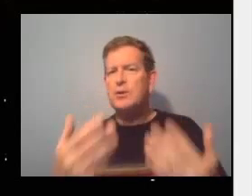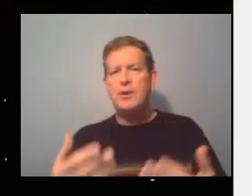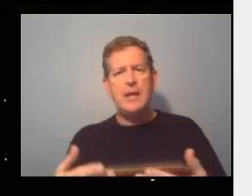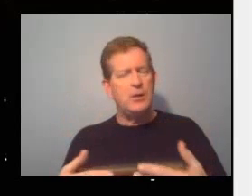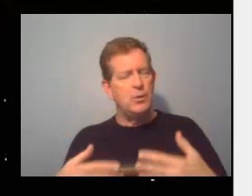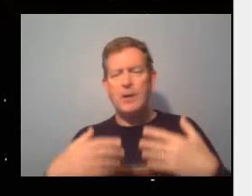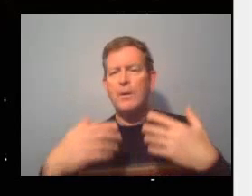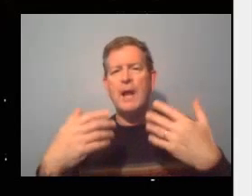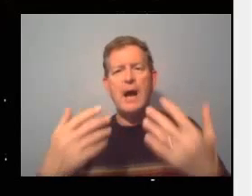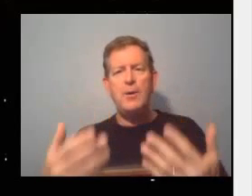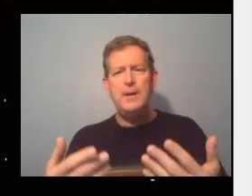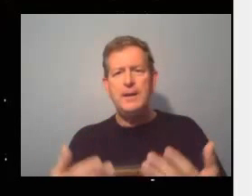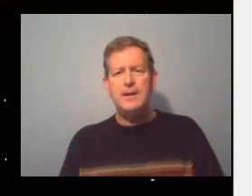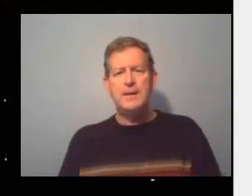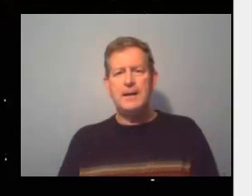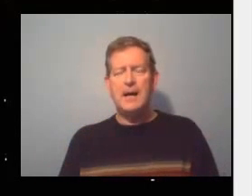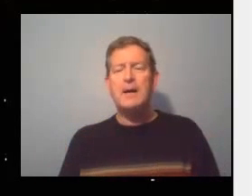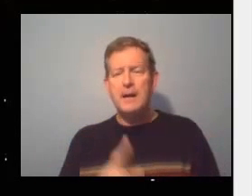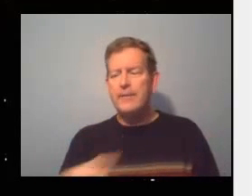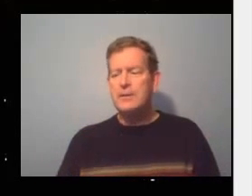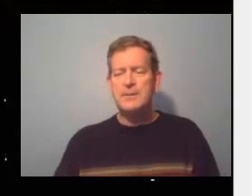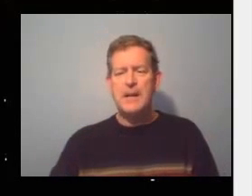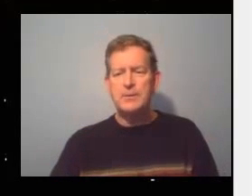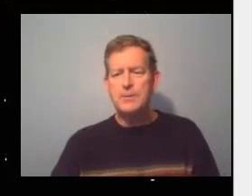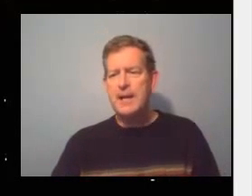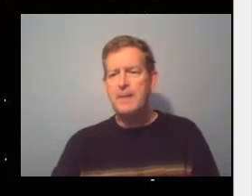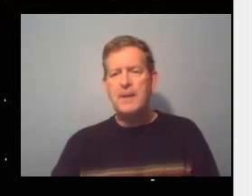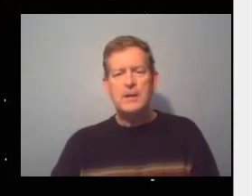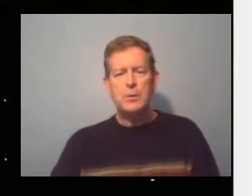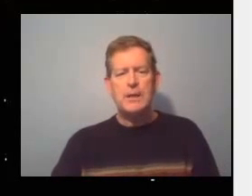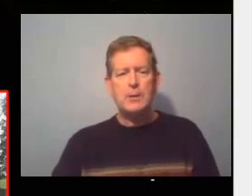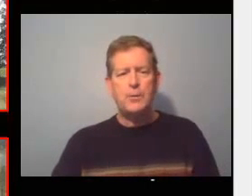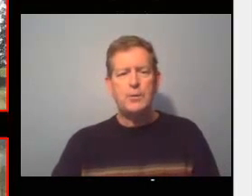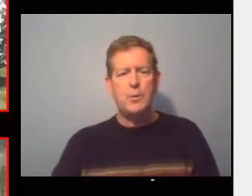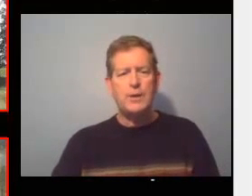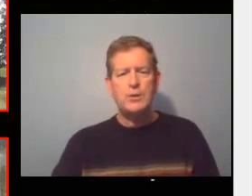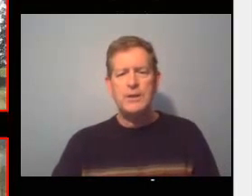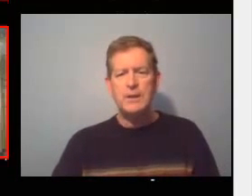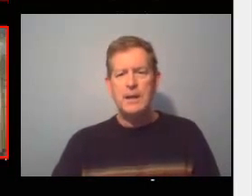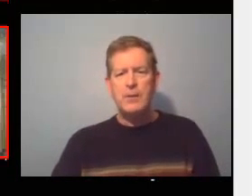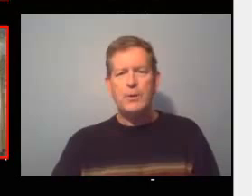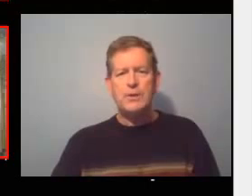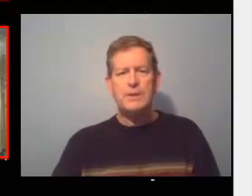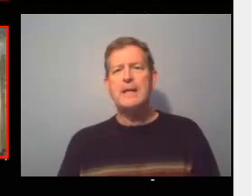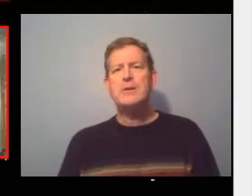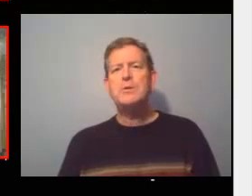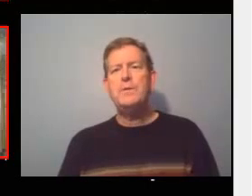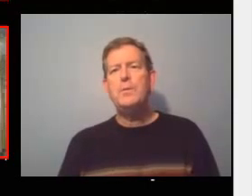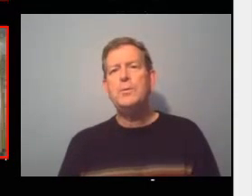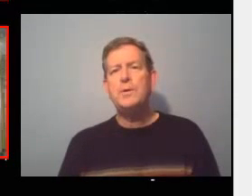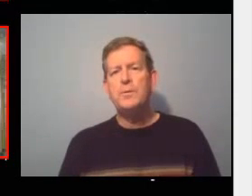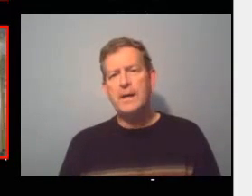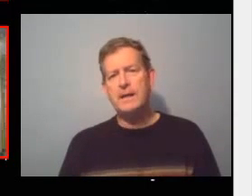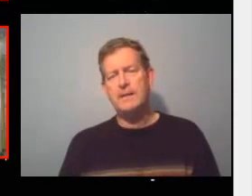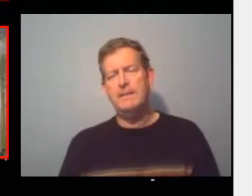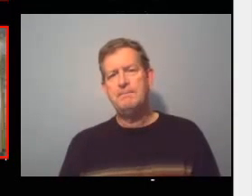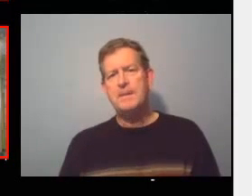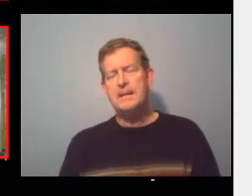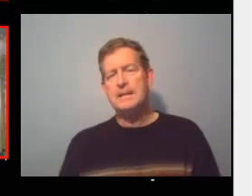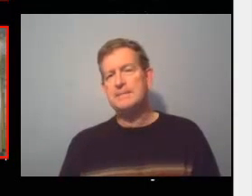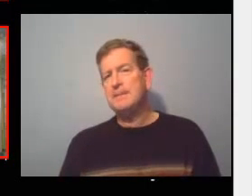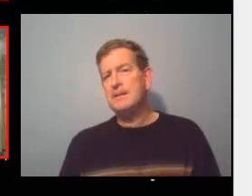speak as much as you can. You do it out loud. I'll give you some examples right now. So we're looking at the third question here, which is, est-ce que tu fais beaucoup de